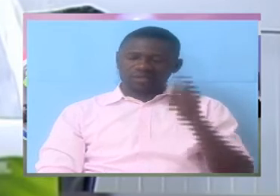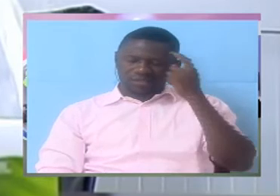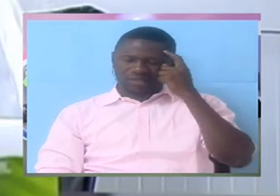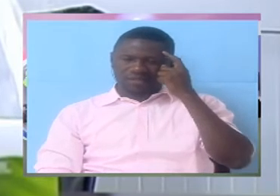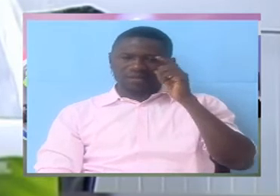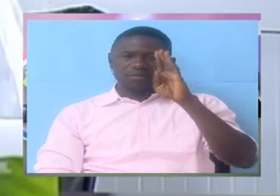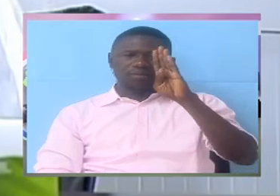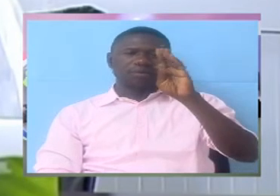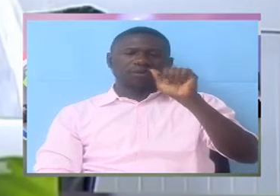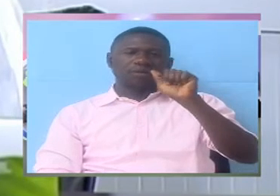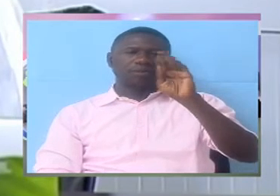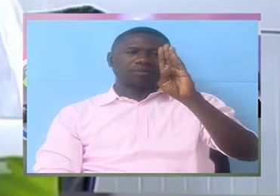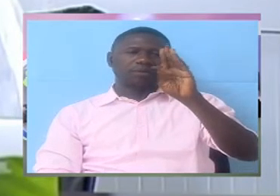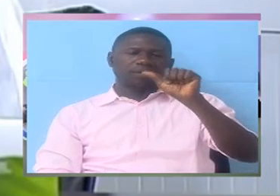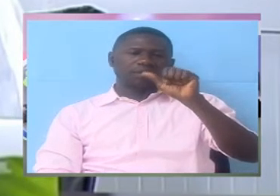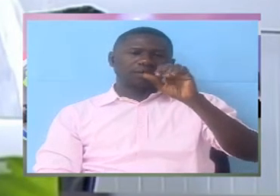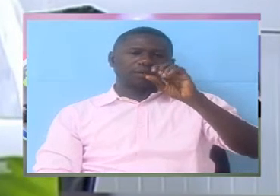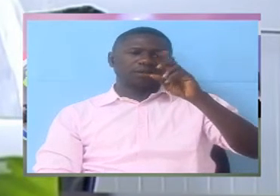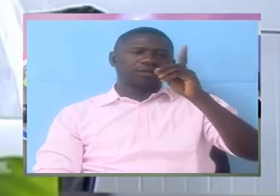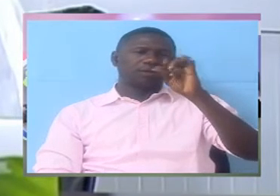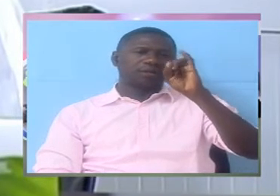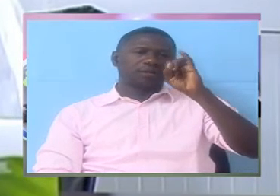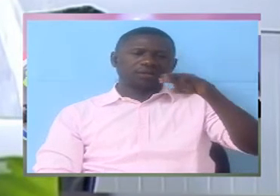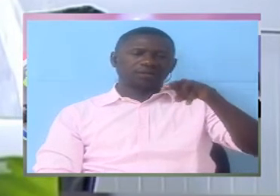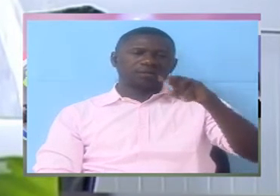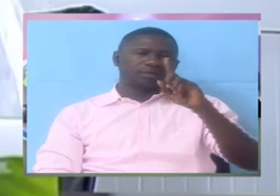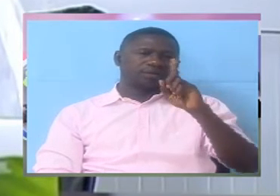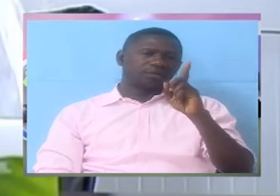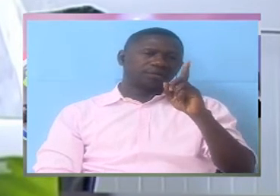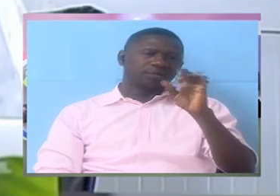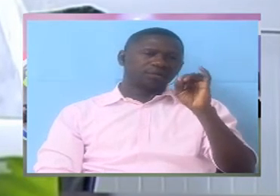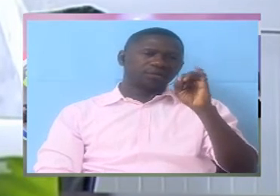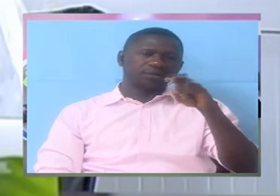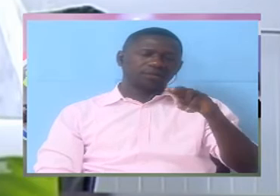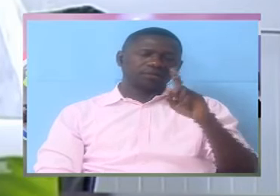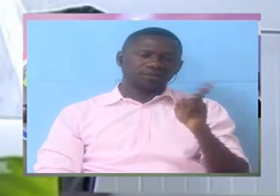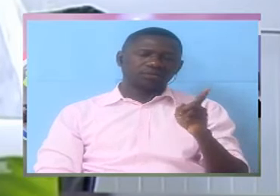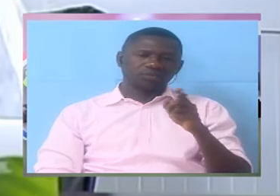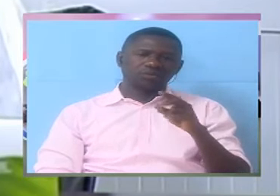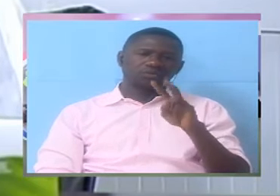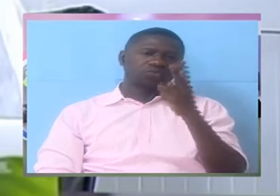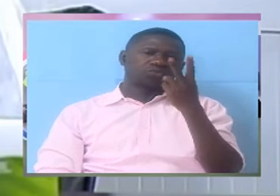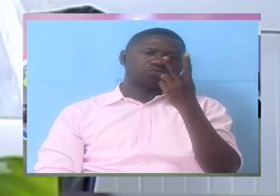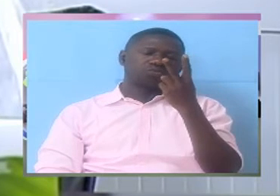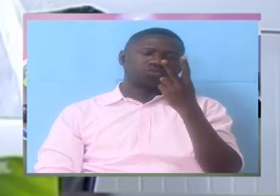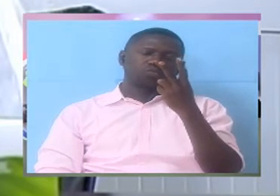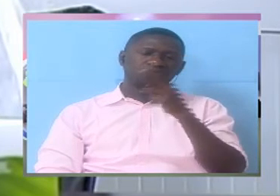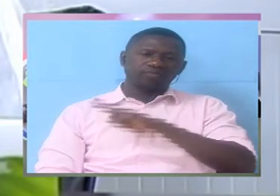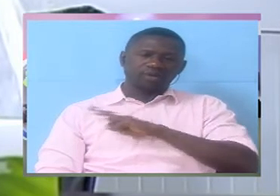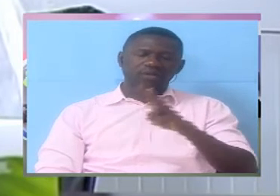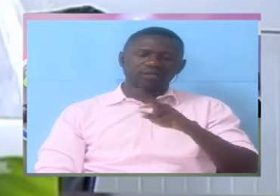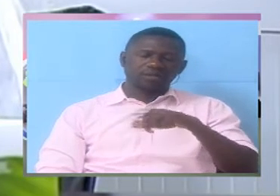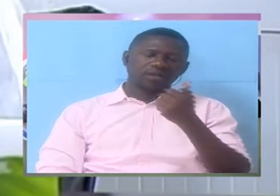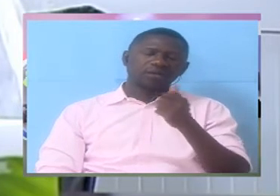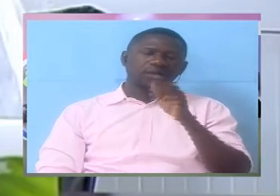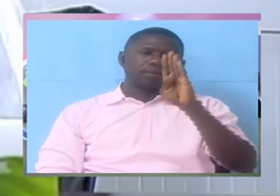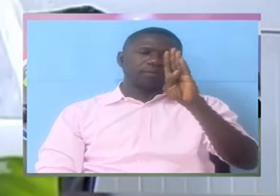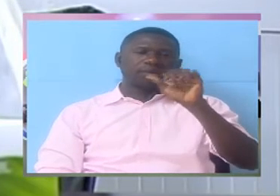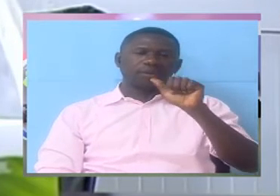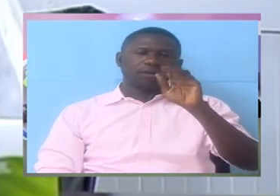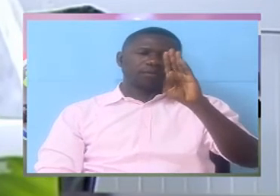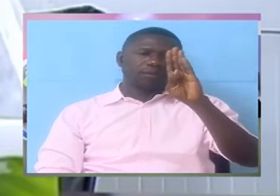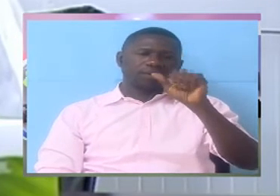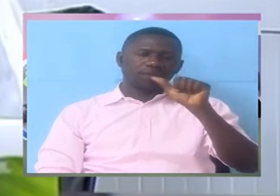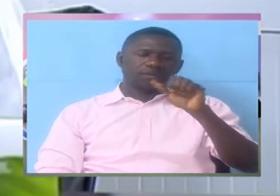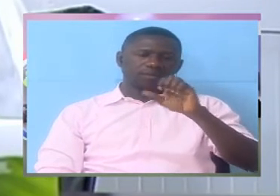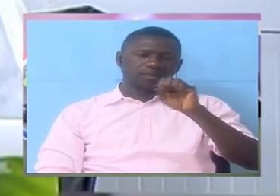Baba Dindin simbata kambitu ngamira Baba Saho fanandabije. Yeah, because these are people from the police, and then they